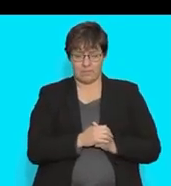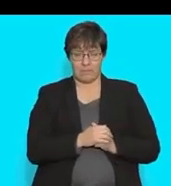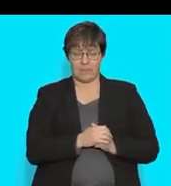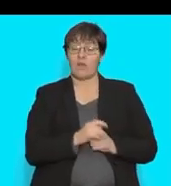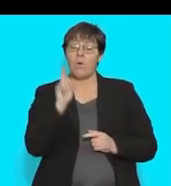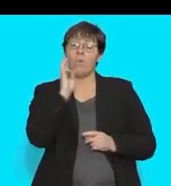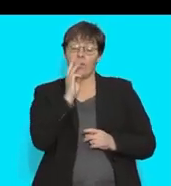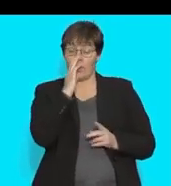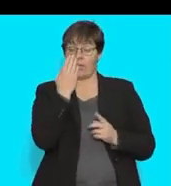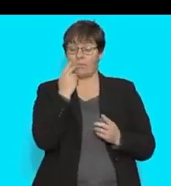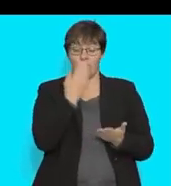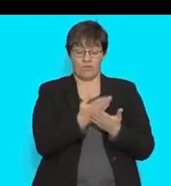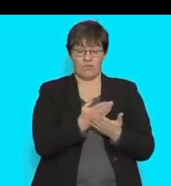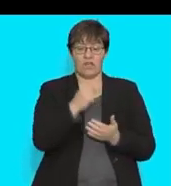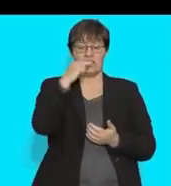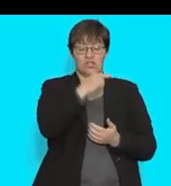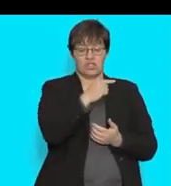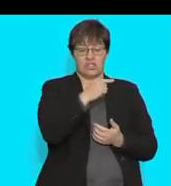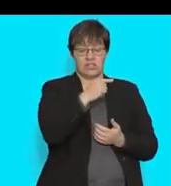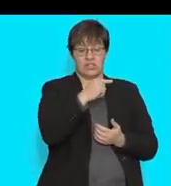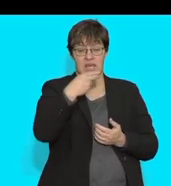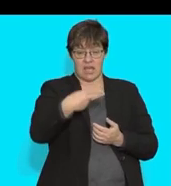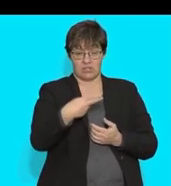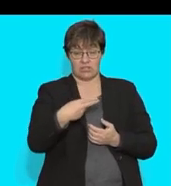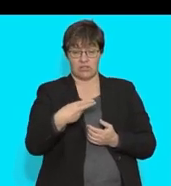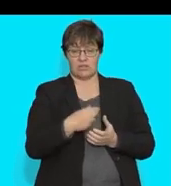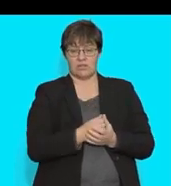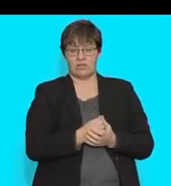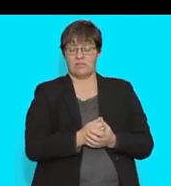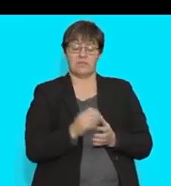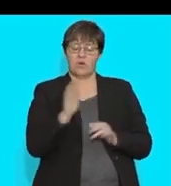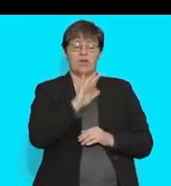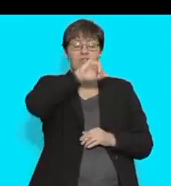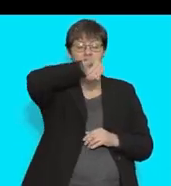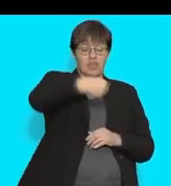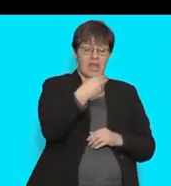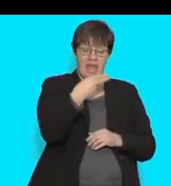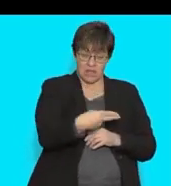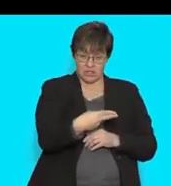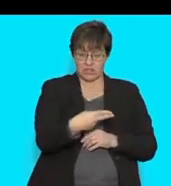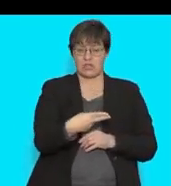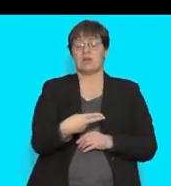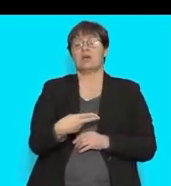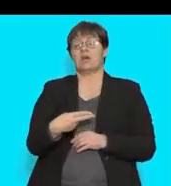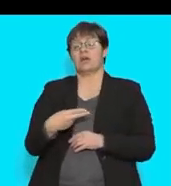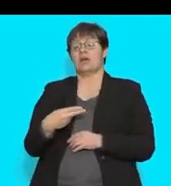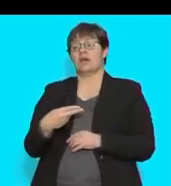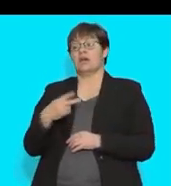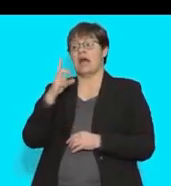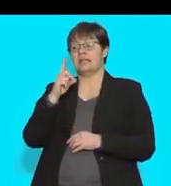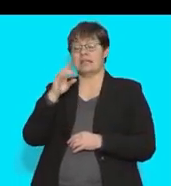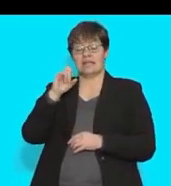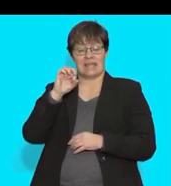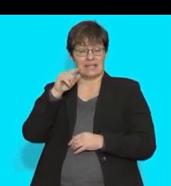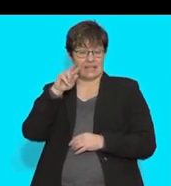we are going to prove that GH is bisecting JH is bisecting GI.